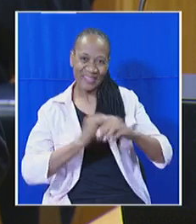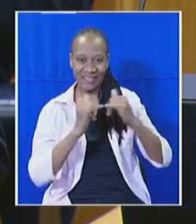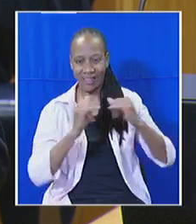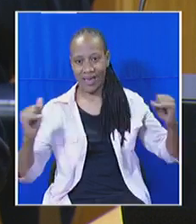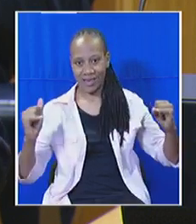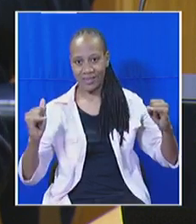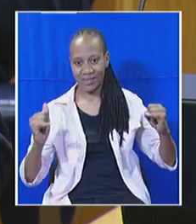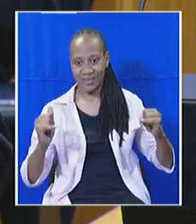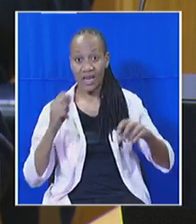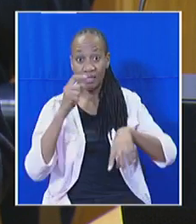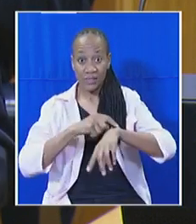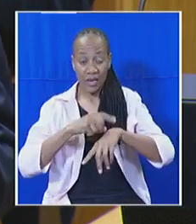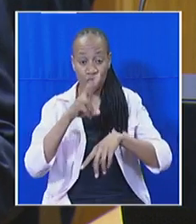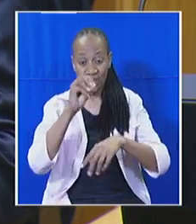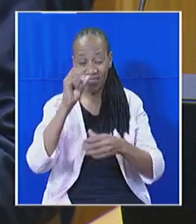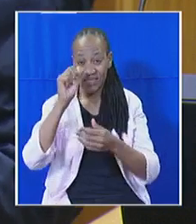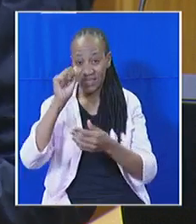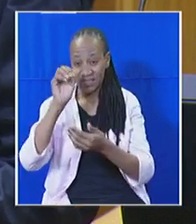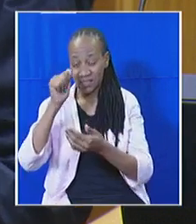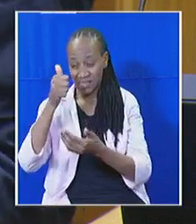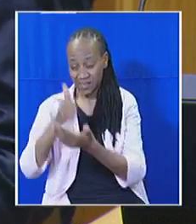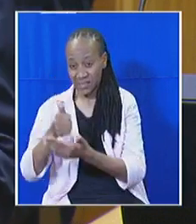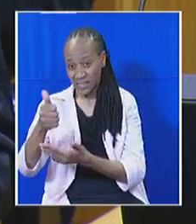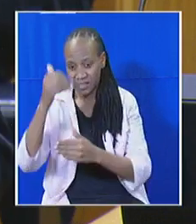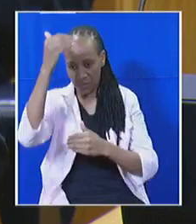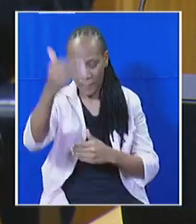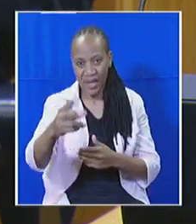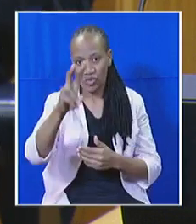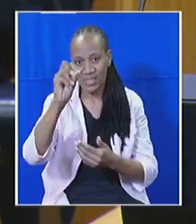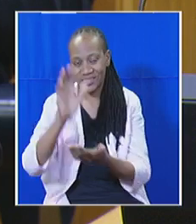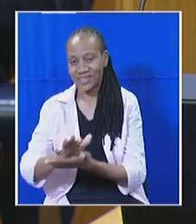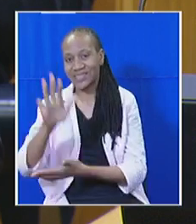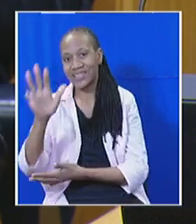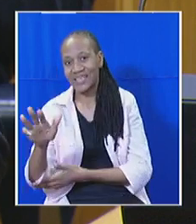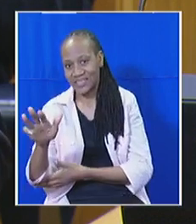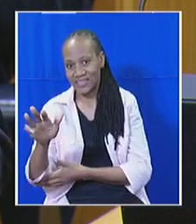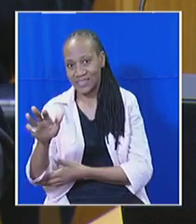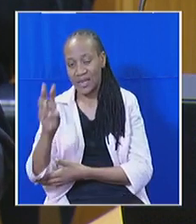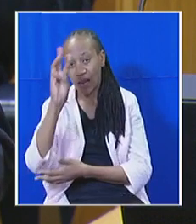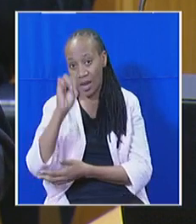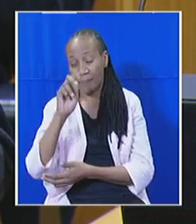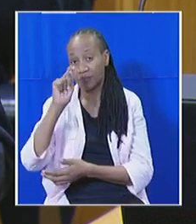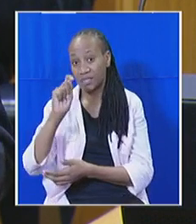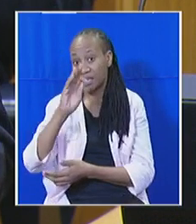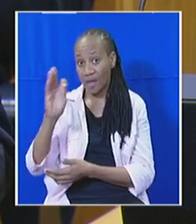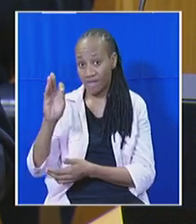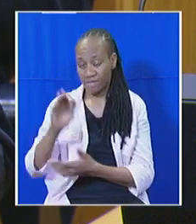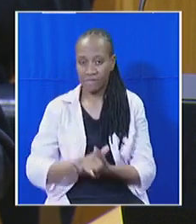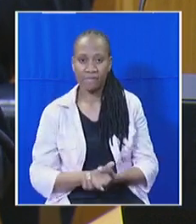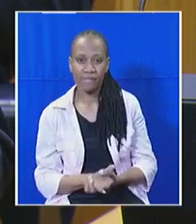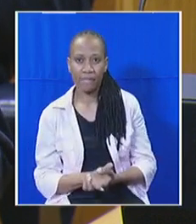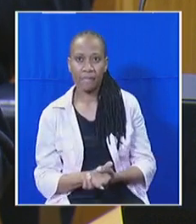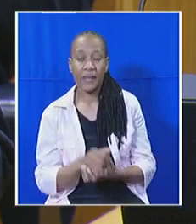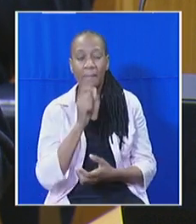over the 2016-2017 to 2018-2019 medium-term expenditure framework. This would have